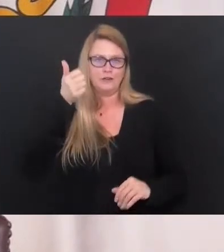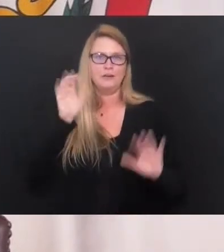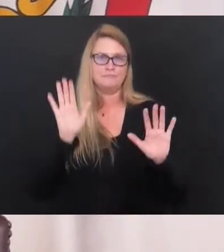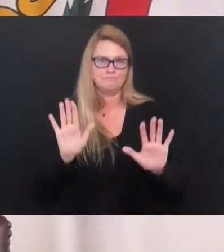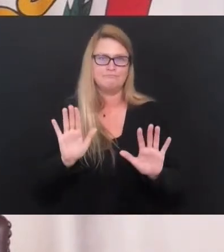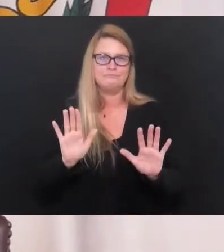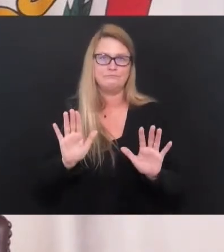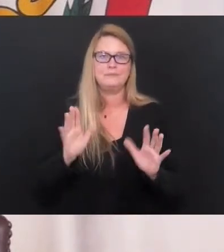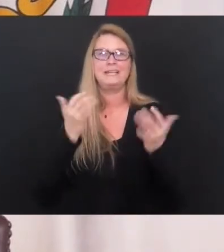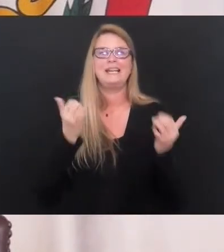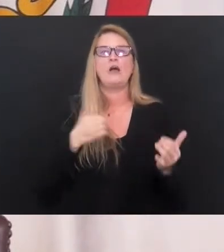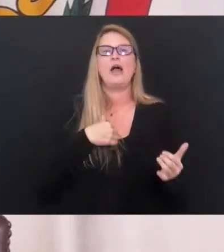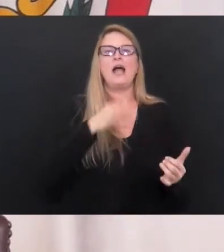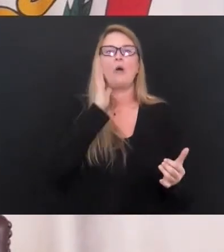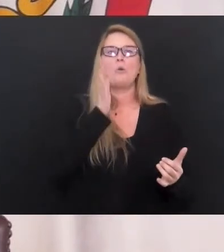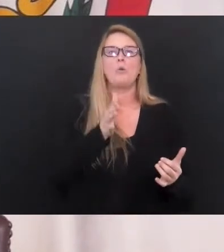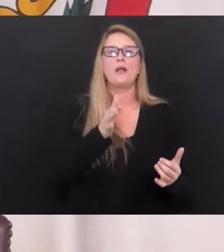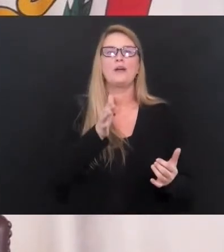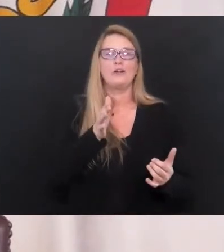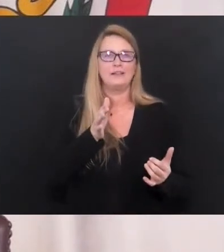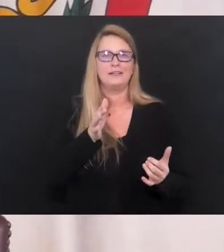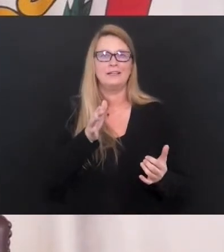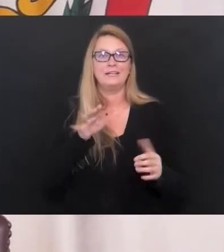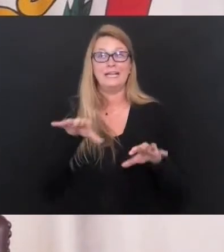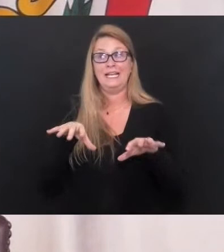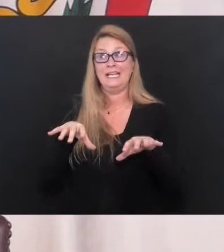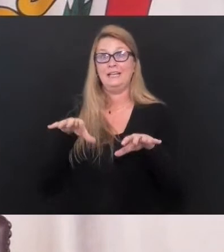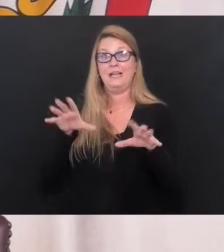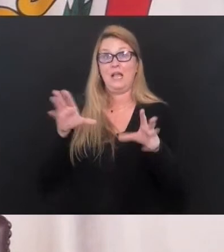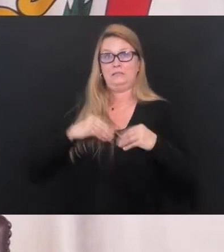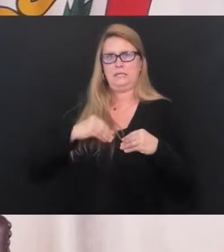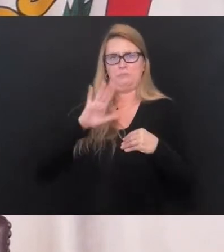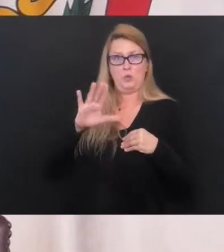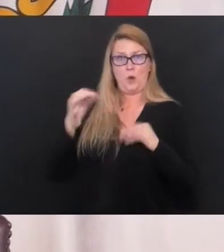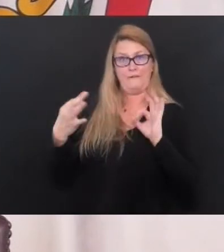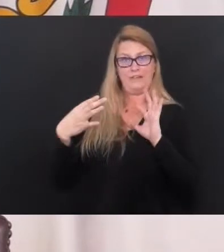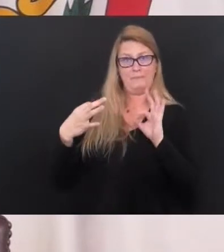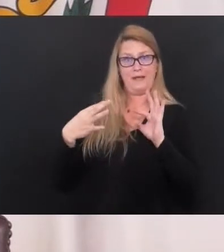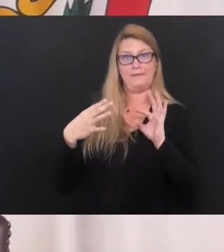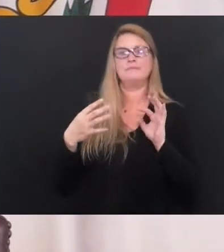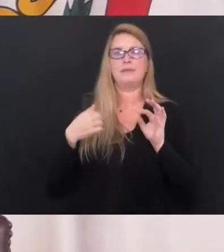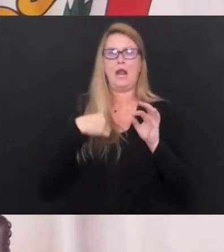so I'll absolutely take your advice and go